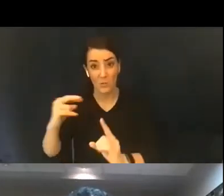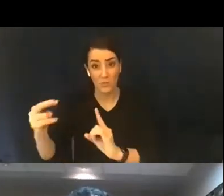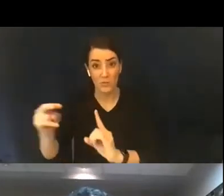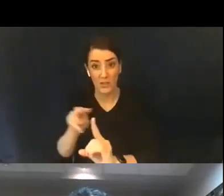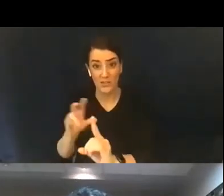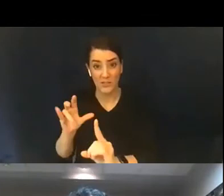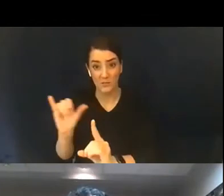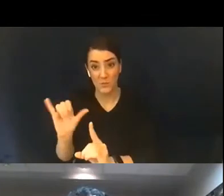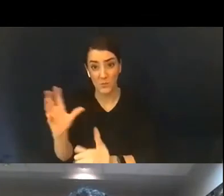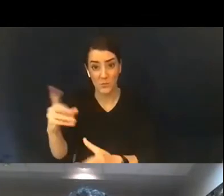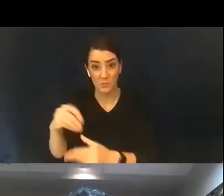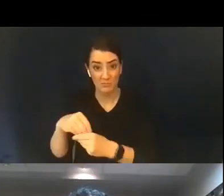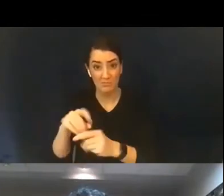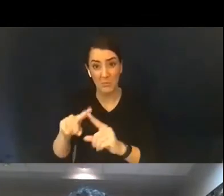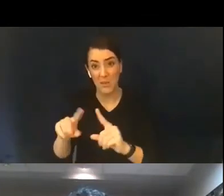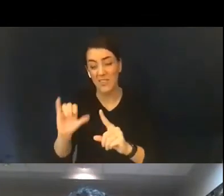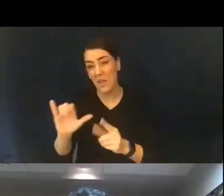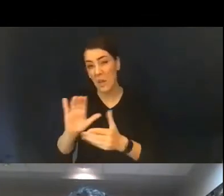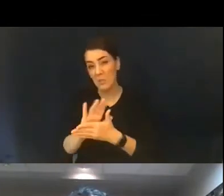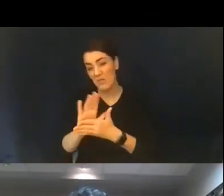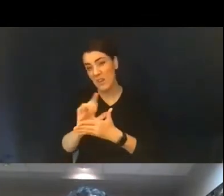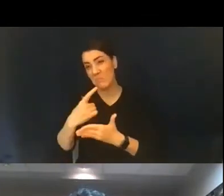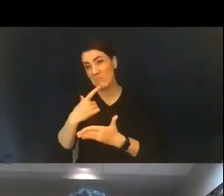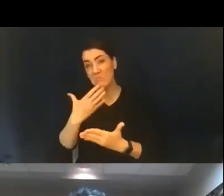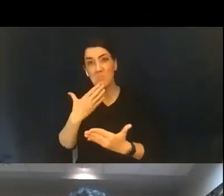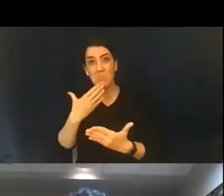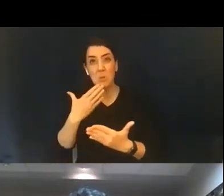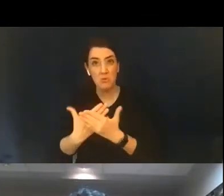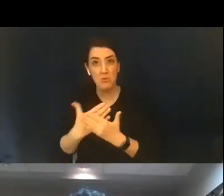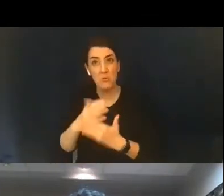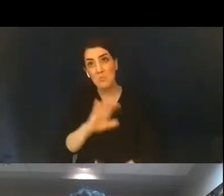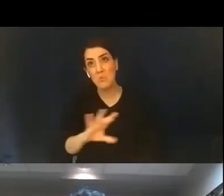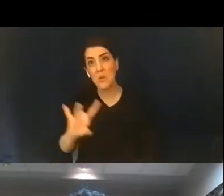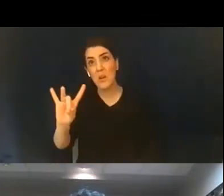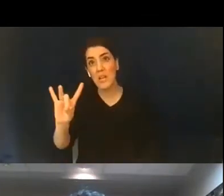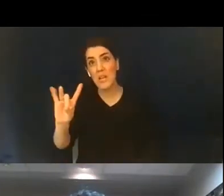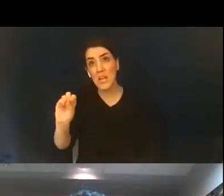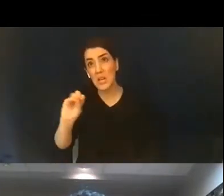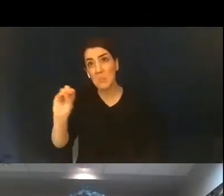it's got about 80% truth in there.